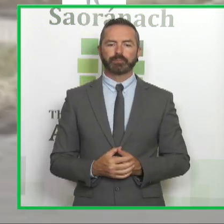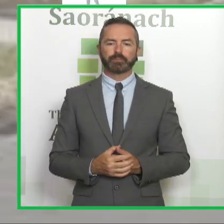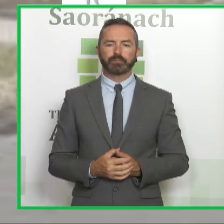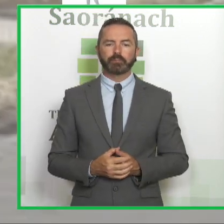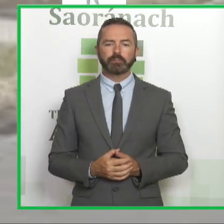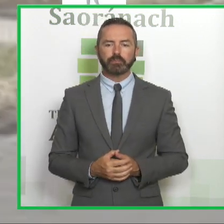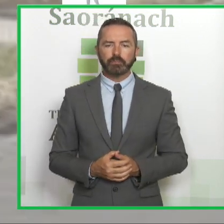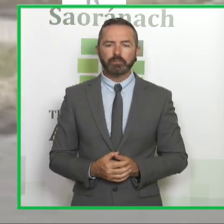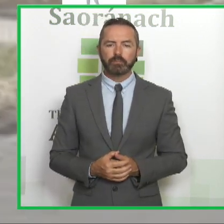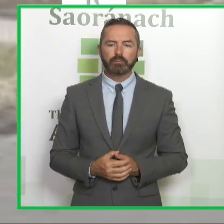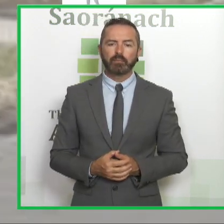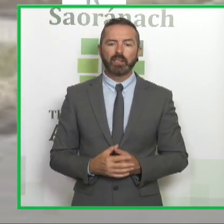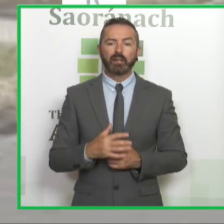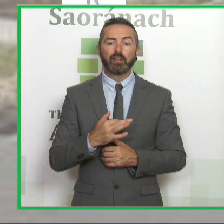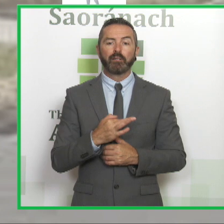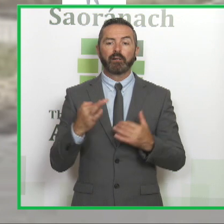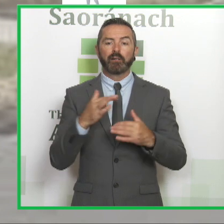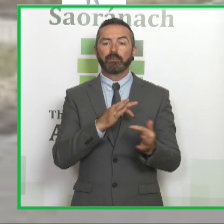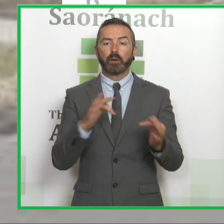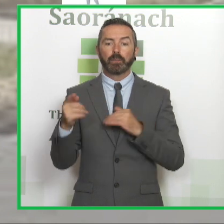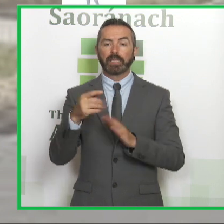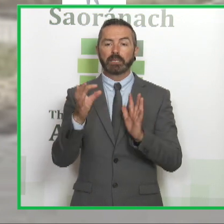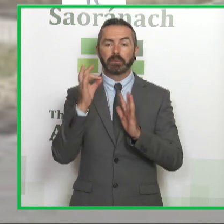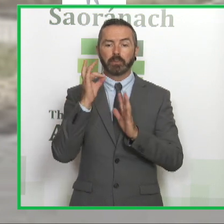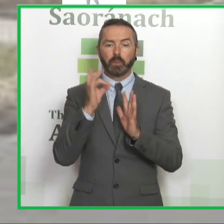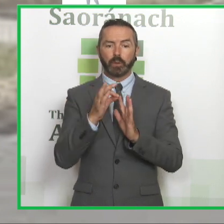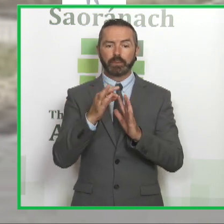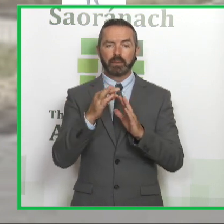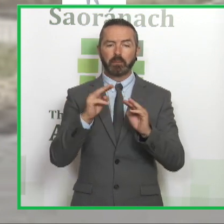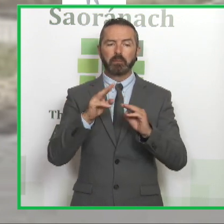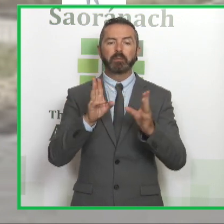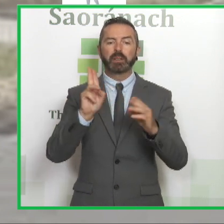From this point, we're in a position to make a bit more sense of what's going on.